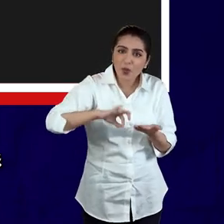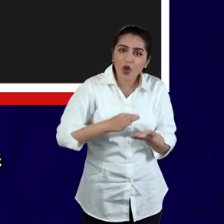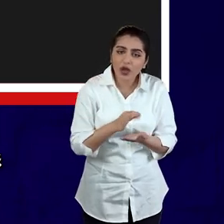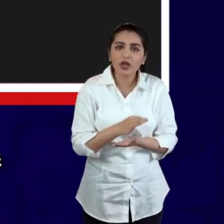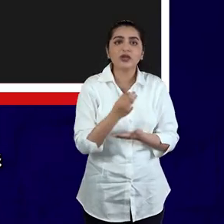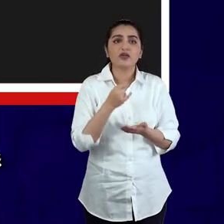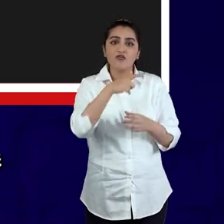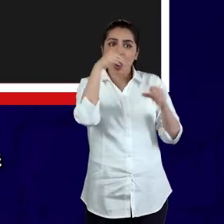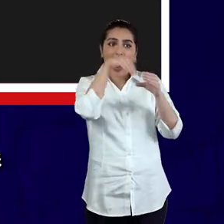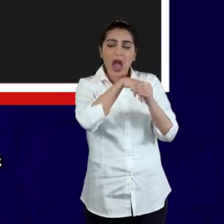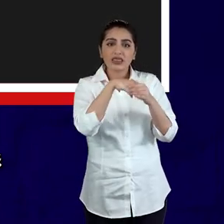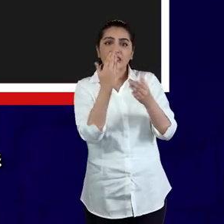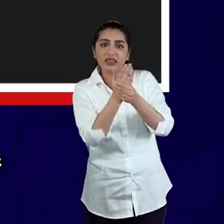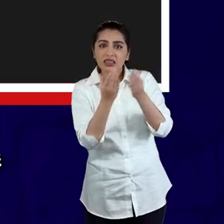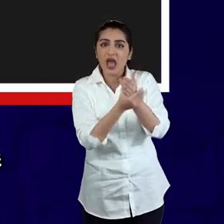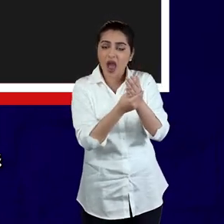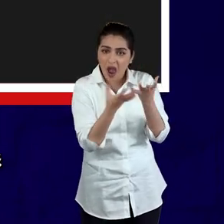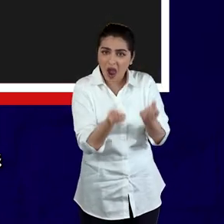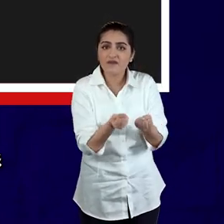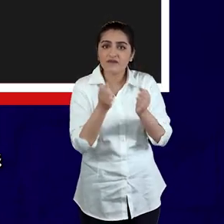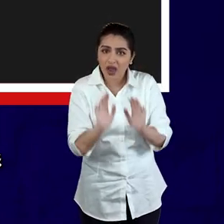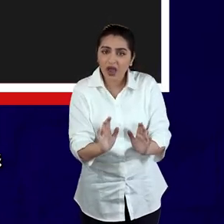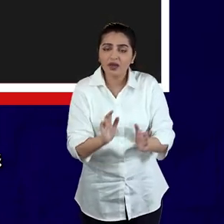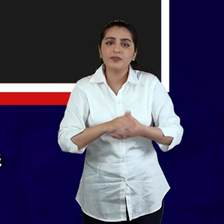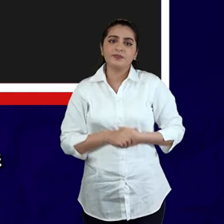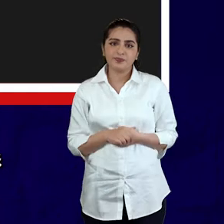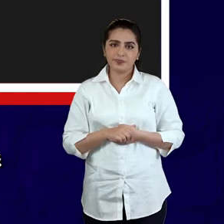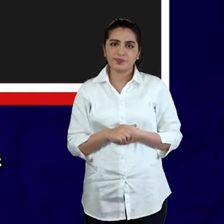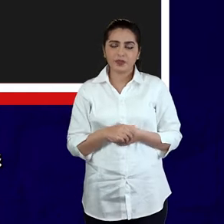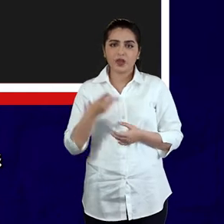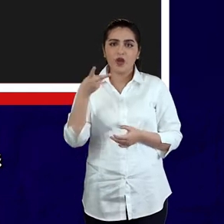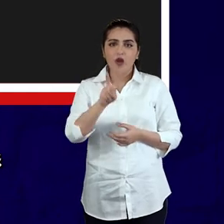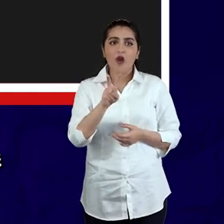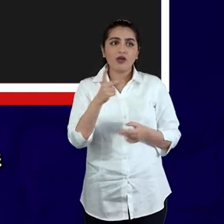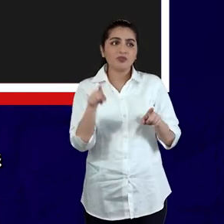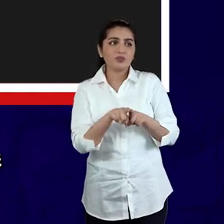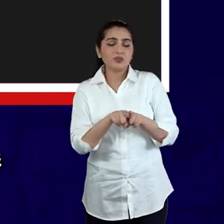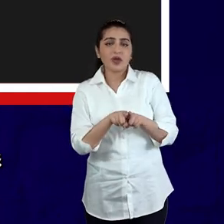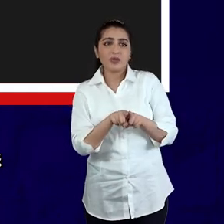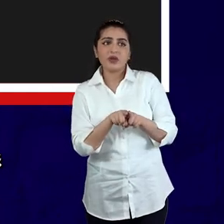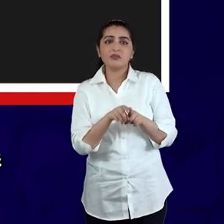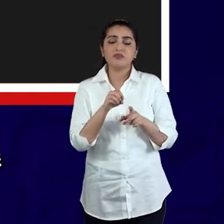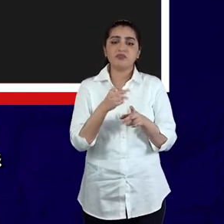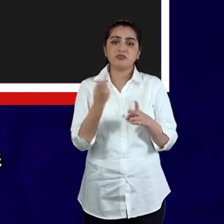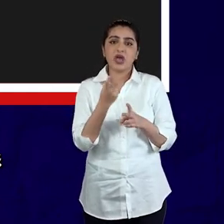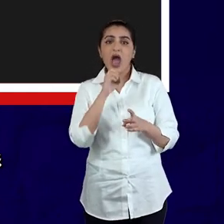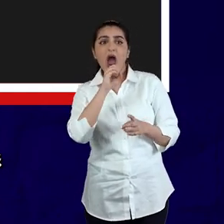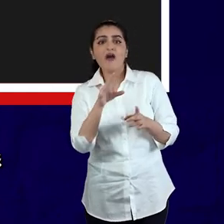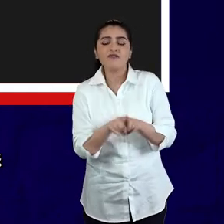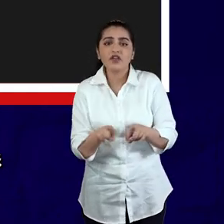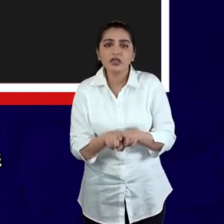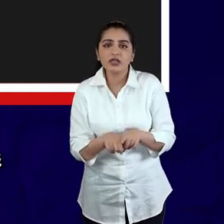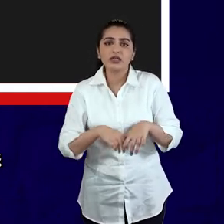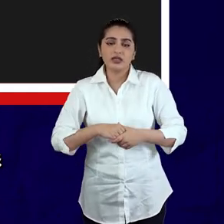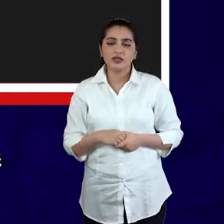their inherent skills and like their embodied skills that are going to help them build their own shelters, essentially. And I